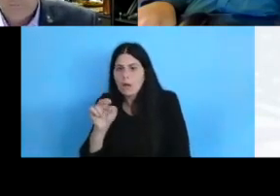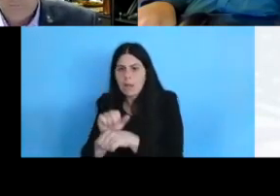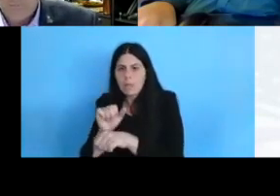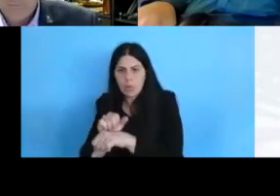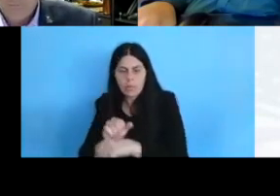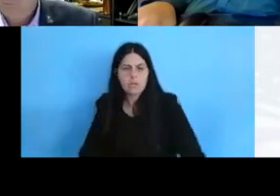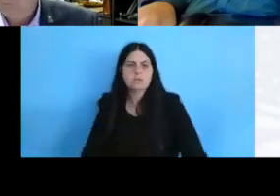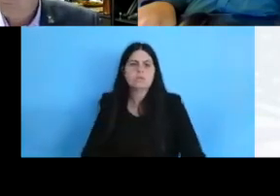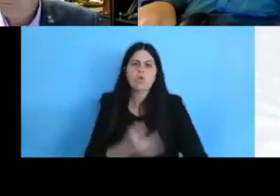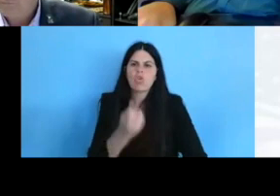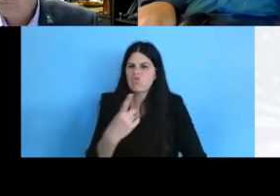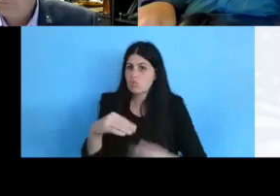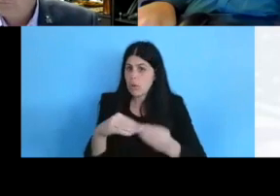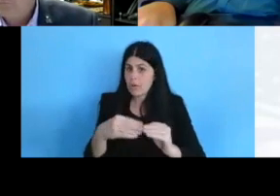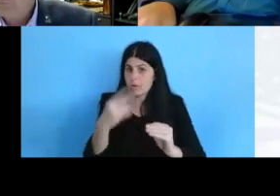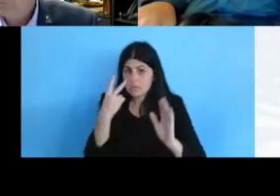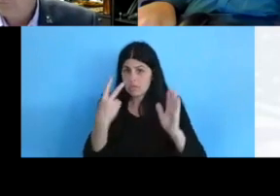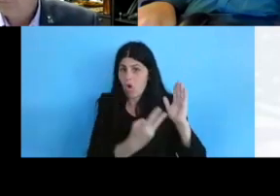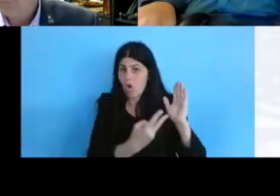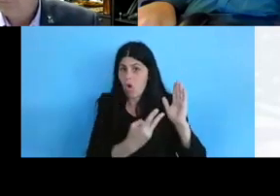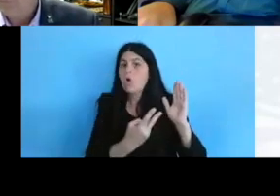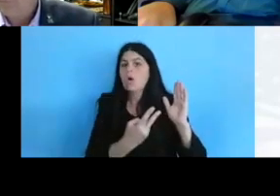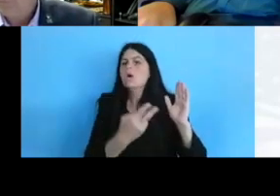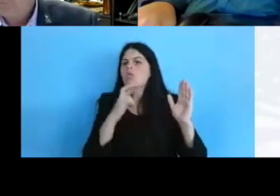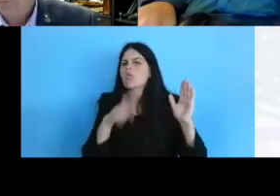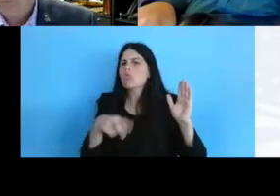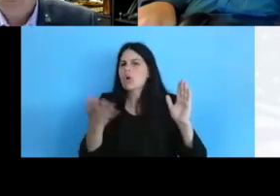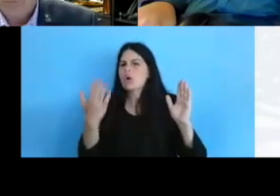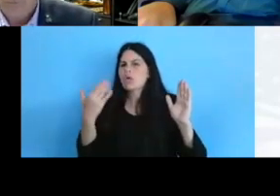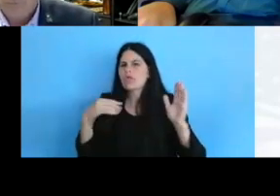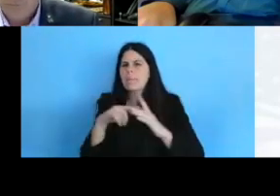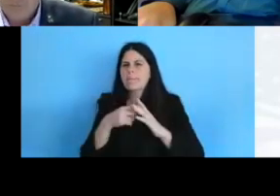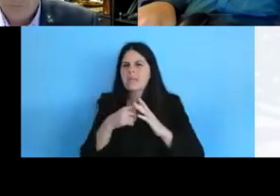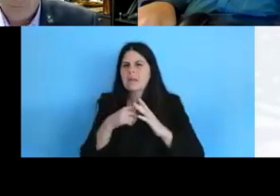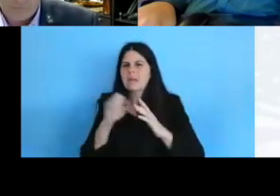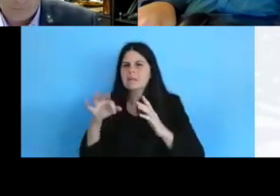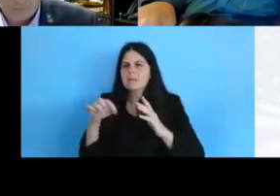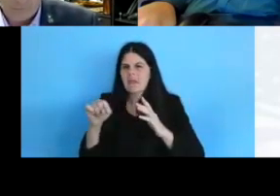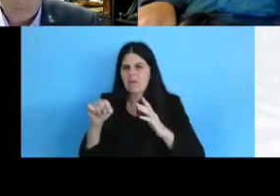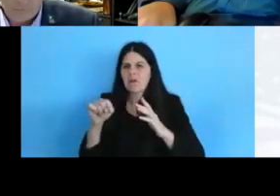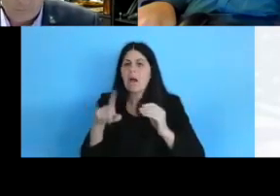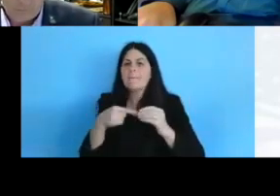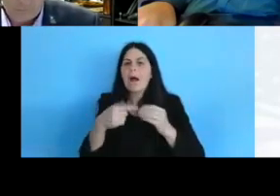so the report came out at the beginning of September for August.